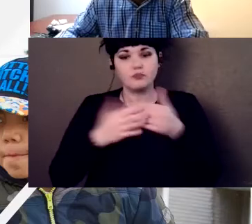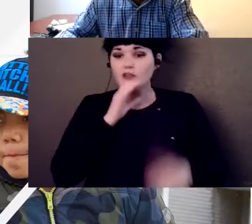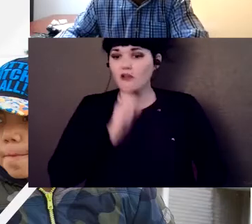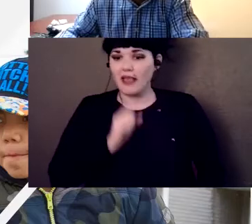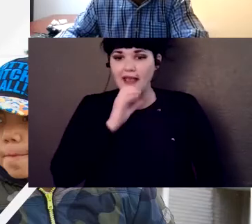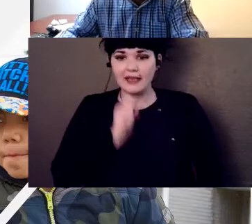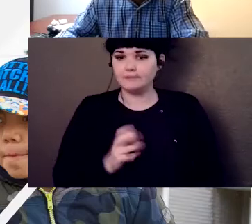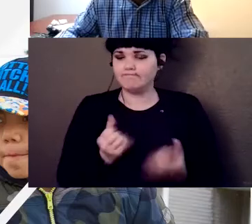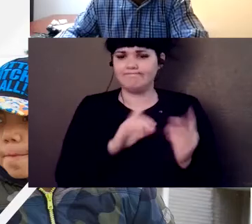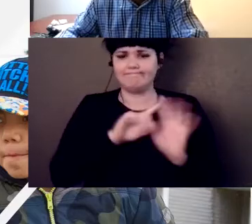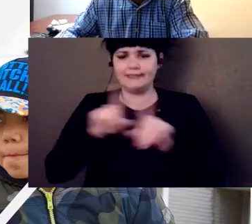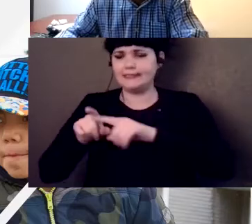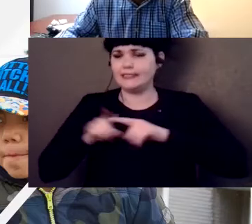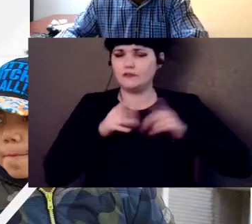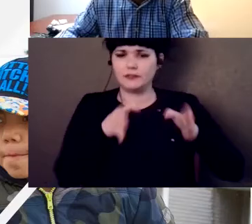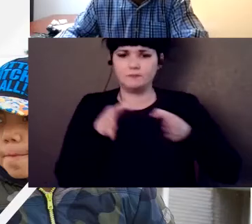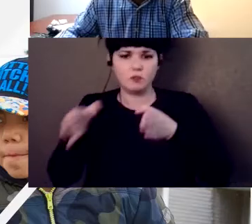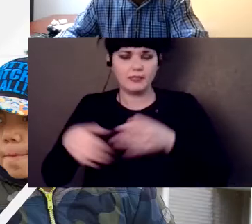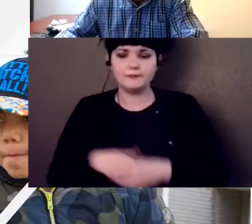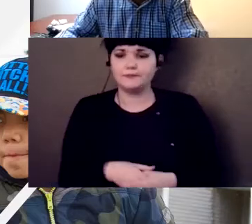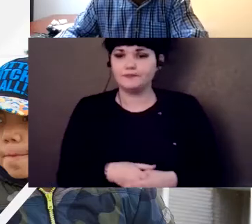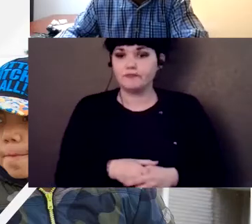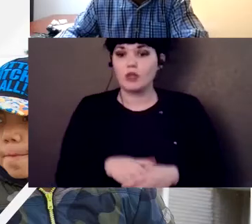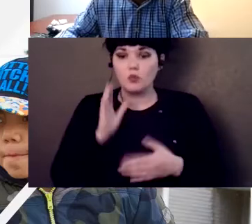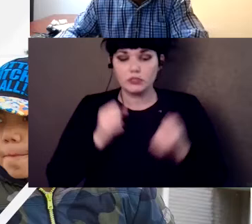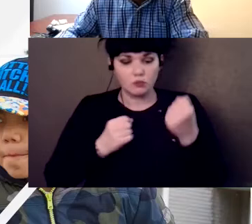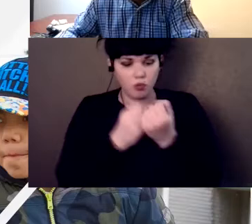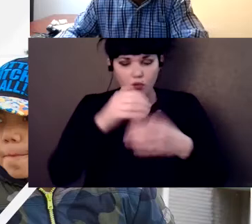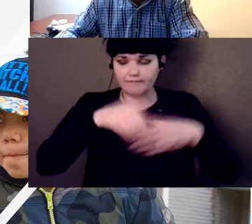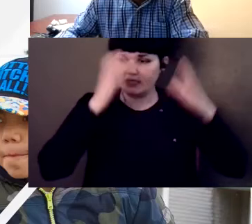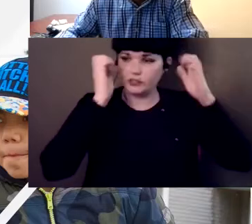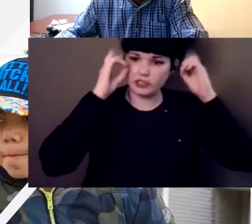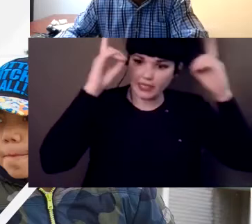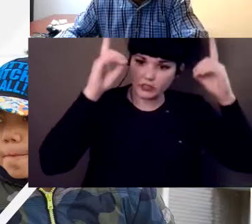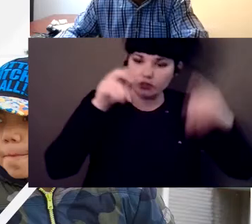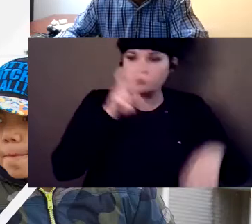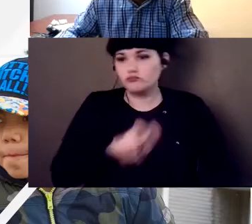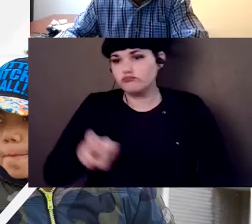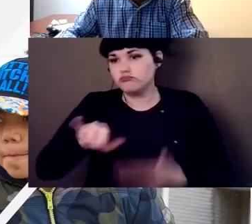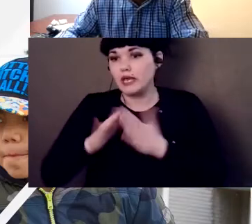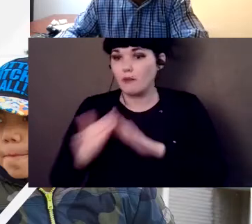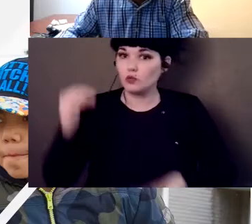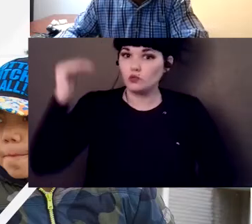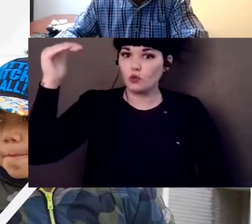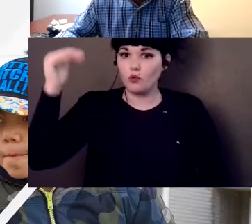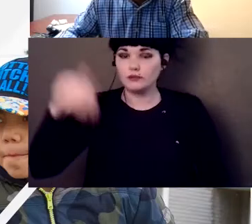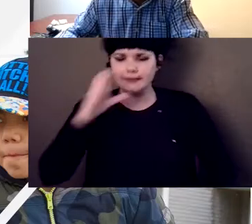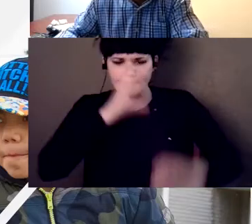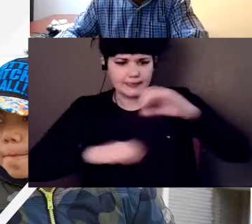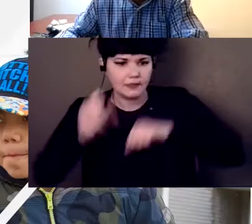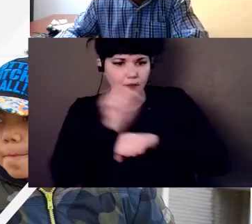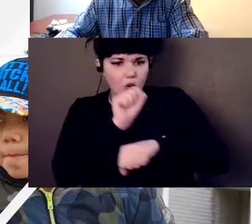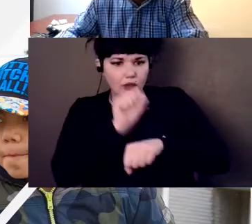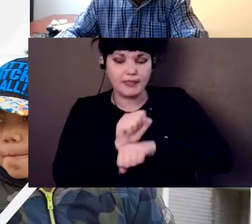And those areas are education, transitioning to adulthood, employment,